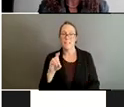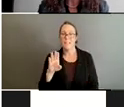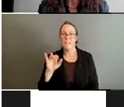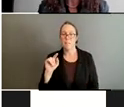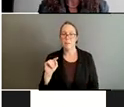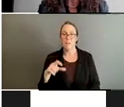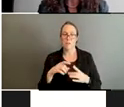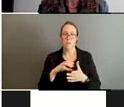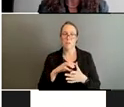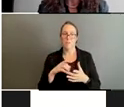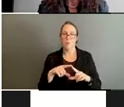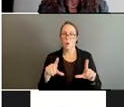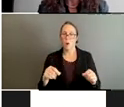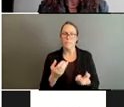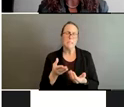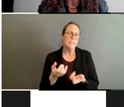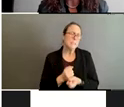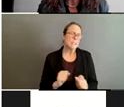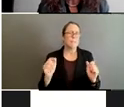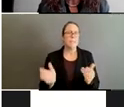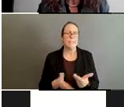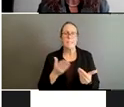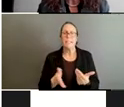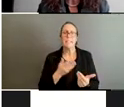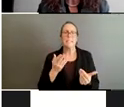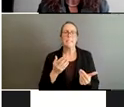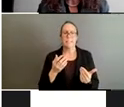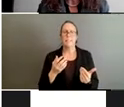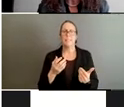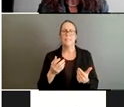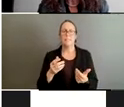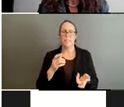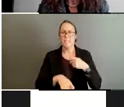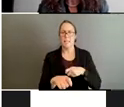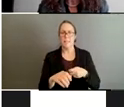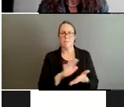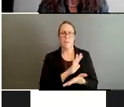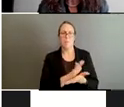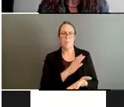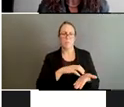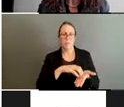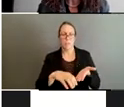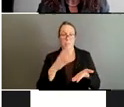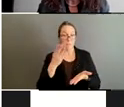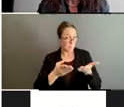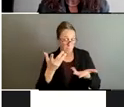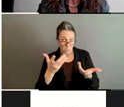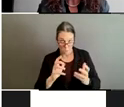another safe and easy alternative to paper checks. So if somebody doesn't want to establish it in a bank